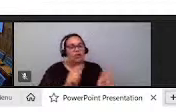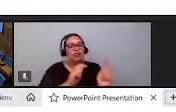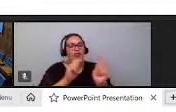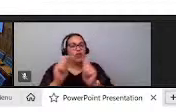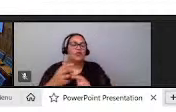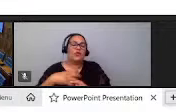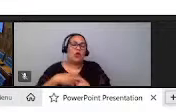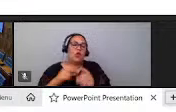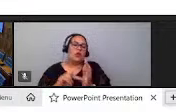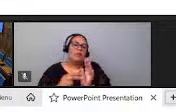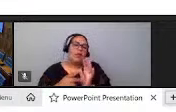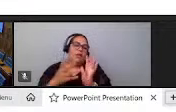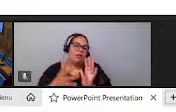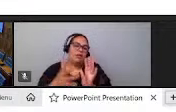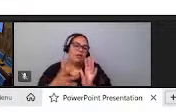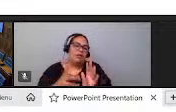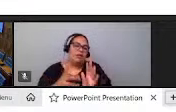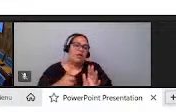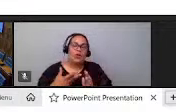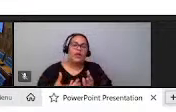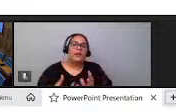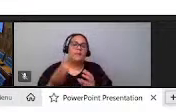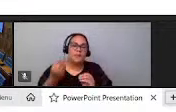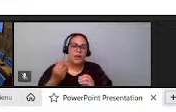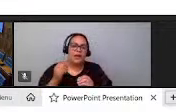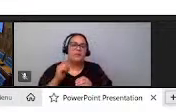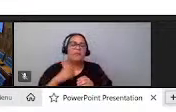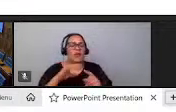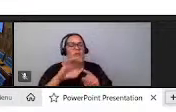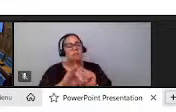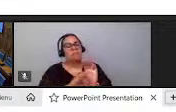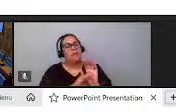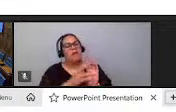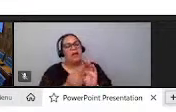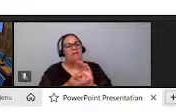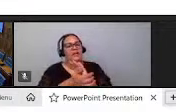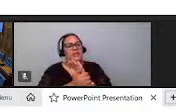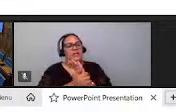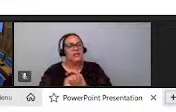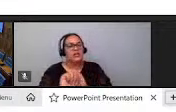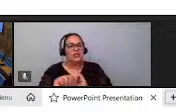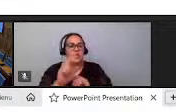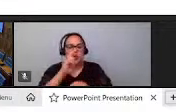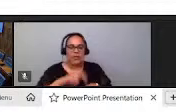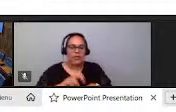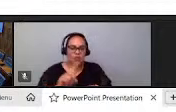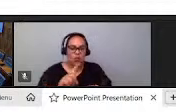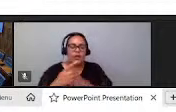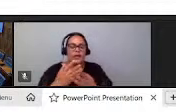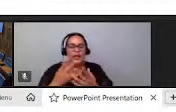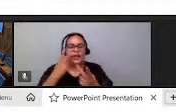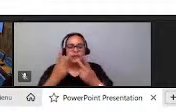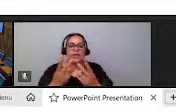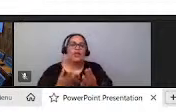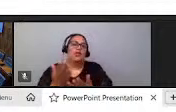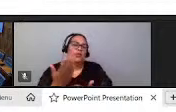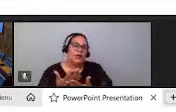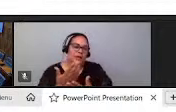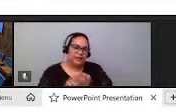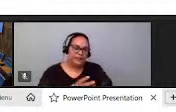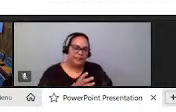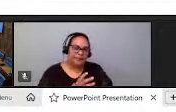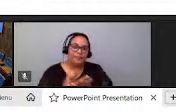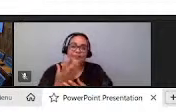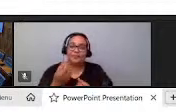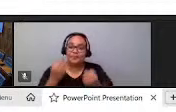to our own planers because we we did find there were some skills that's that's needed and we can see that coming through there was a